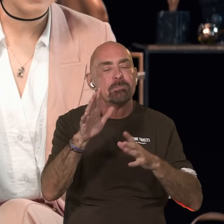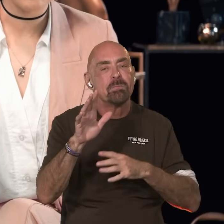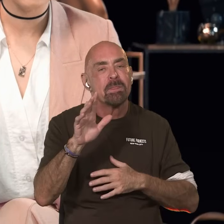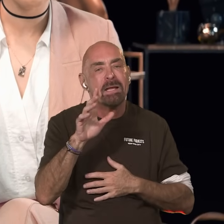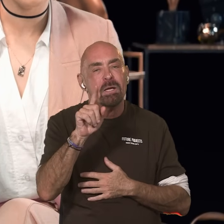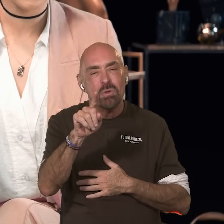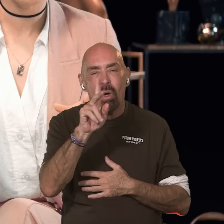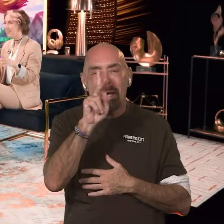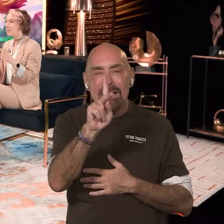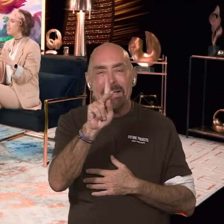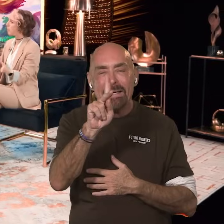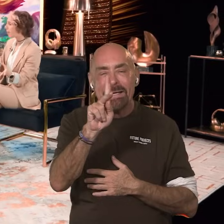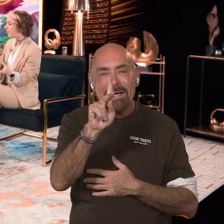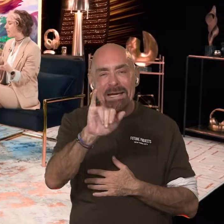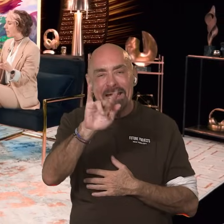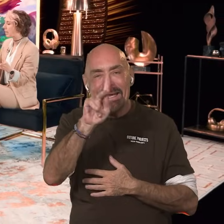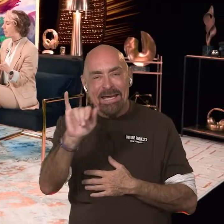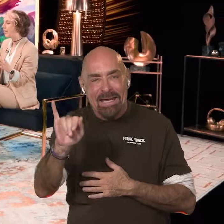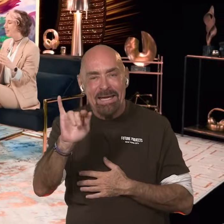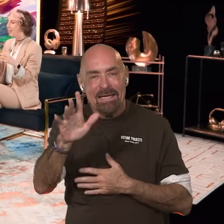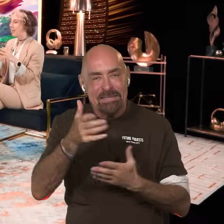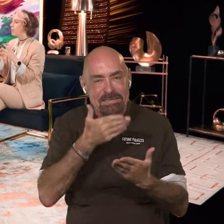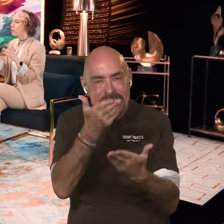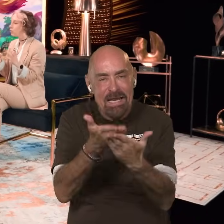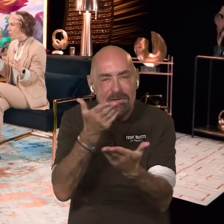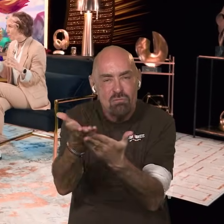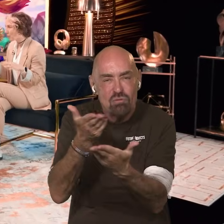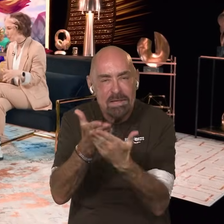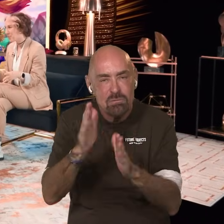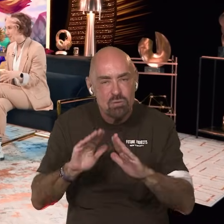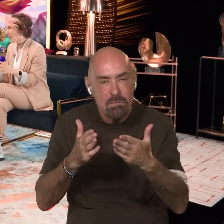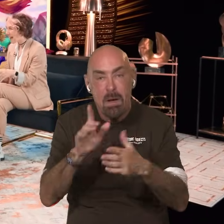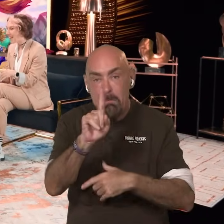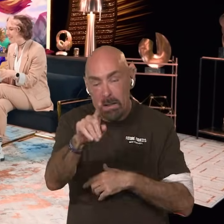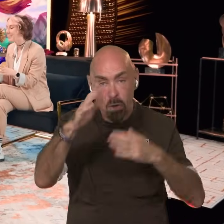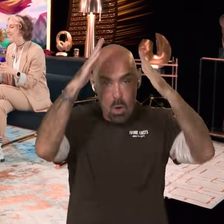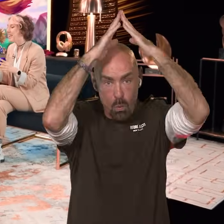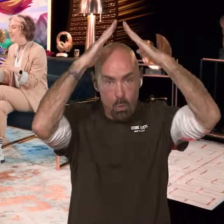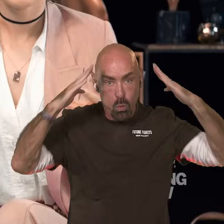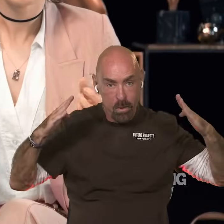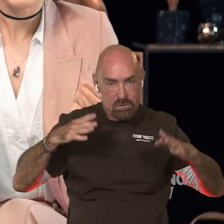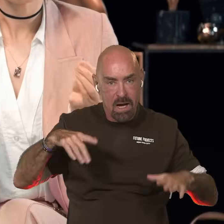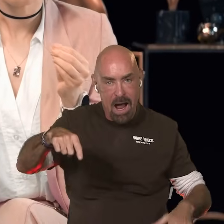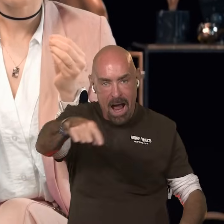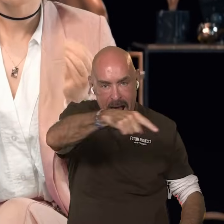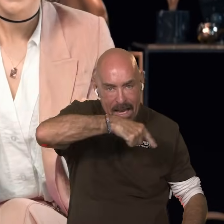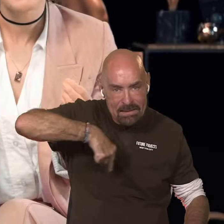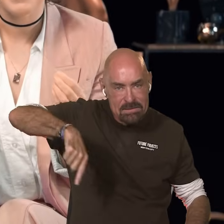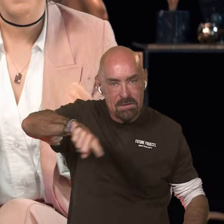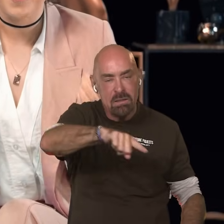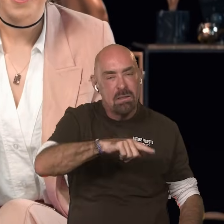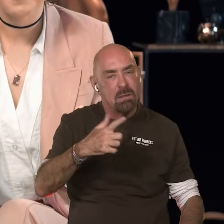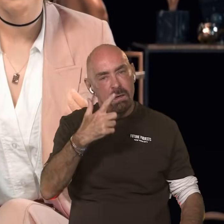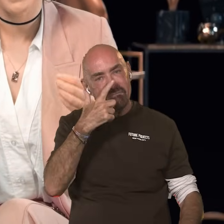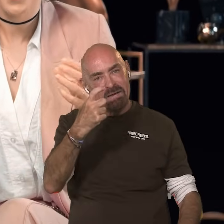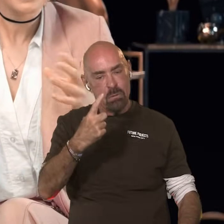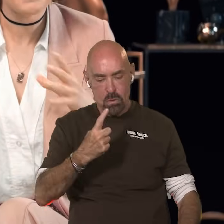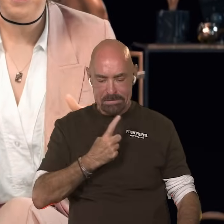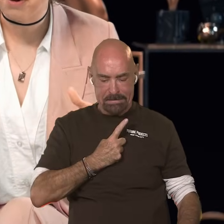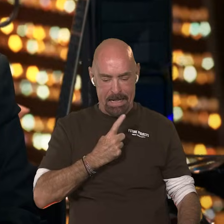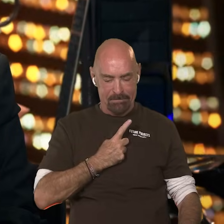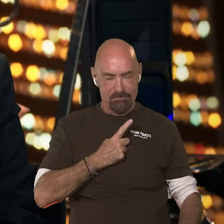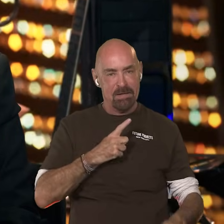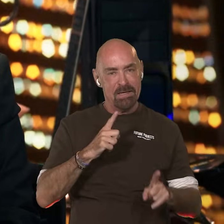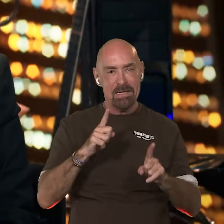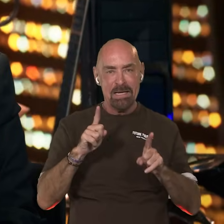imagine Kiki's Delivery Service meets the Bikes of Kira, set on a rural witch tech island. It's a game about finding yourself kind of